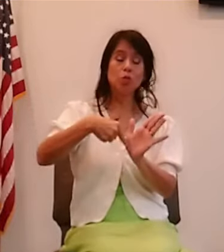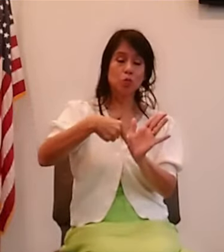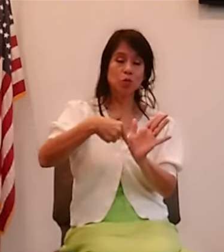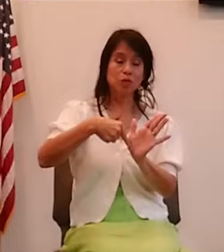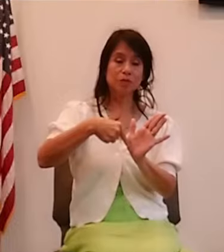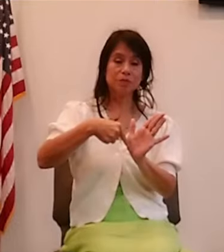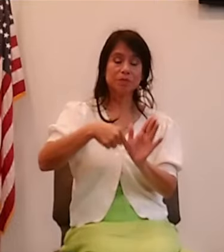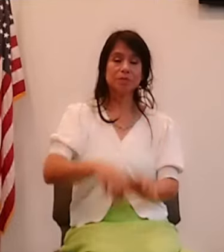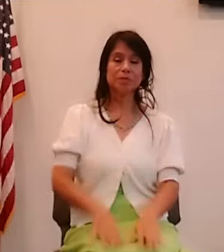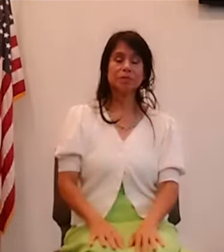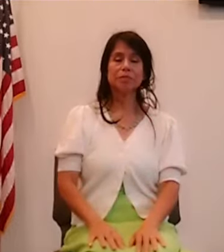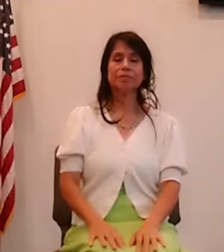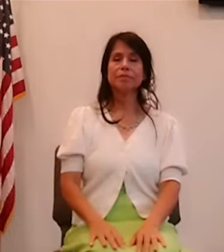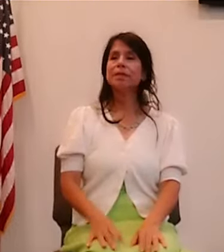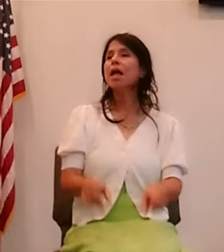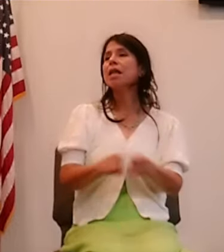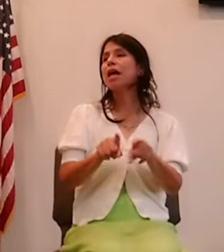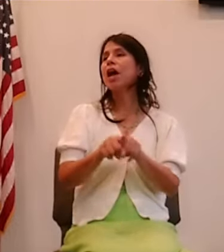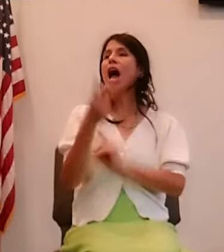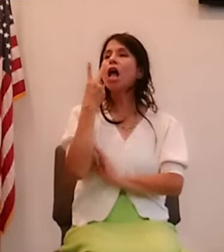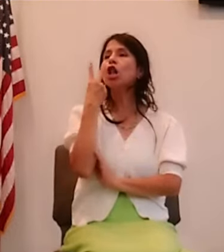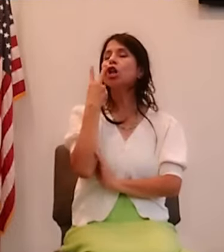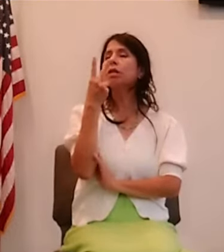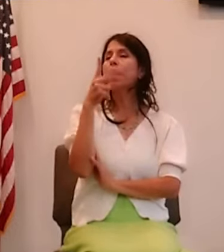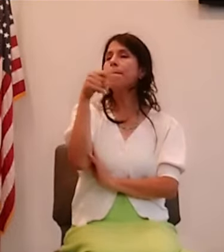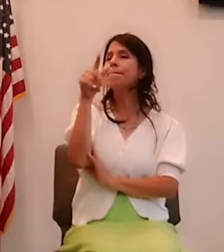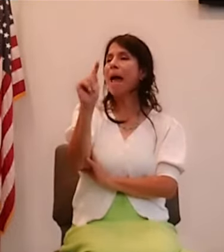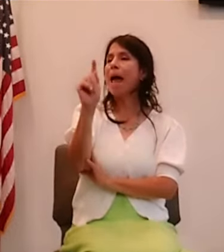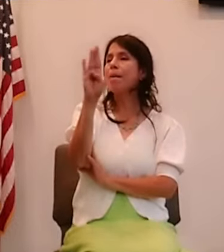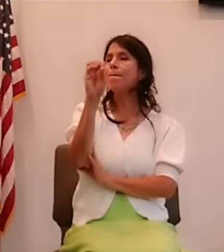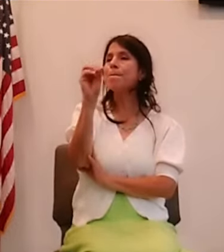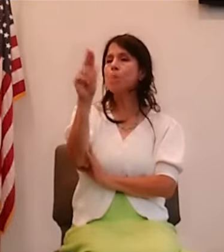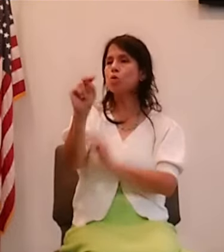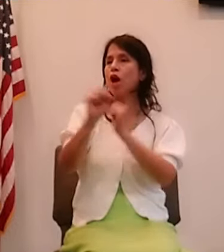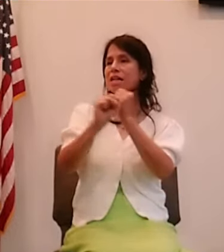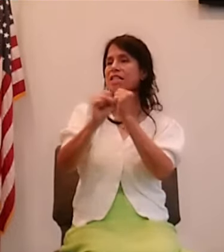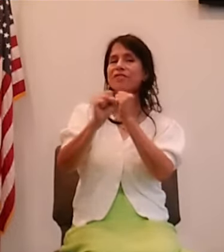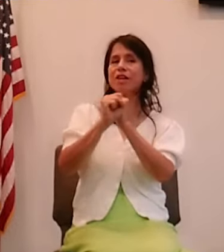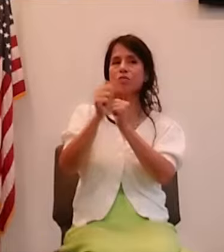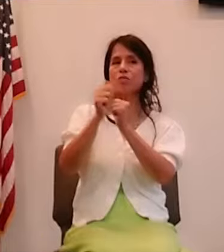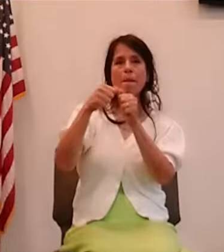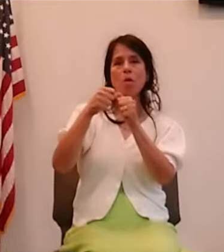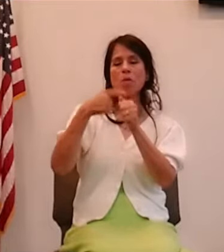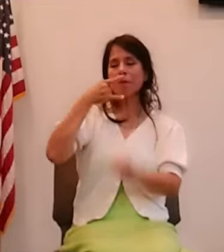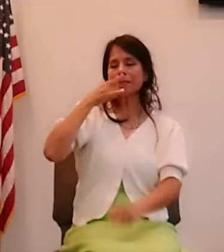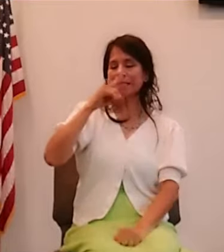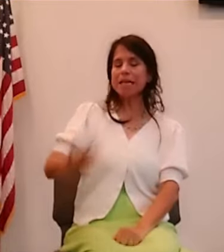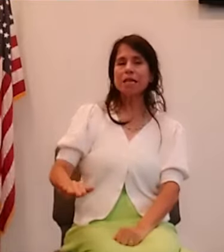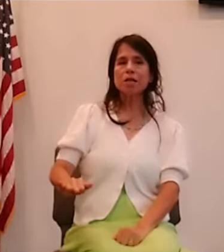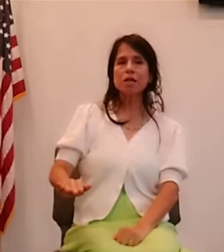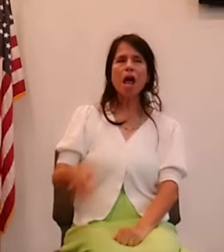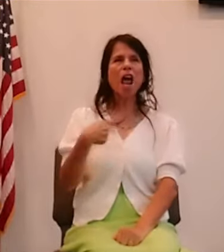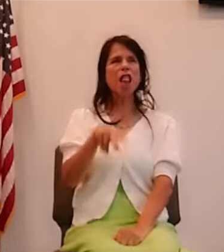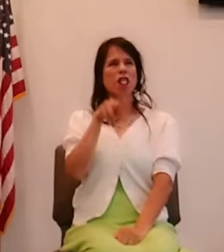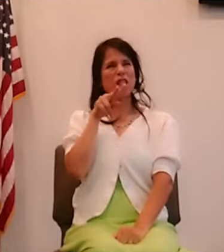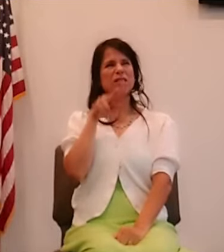just like I looked at Pat Boone when I was a kid saying, what's he talking about on TV here about a relationship with